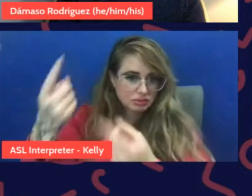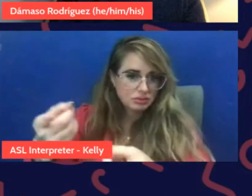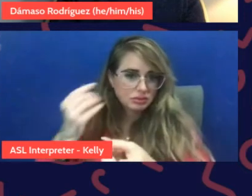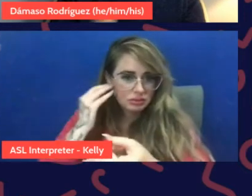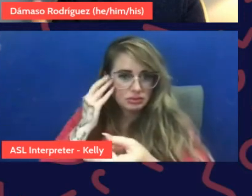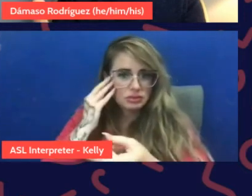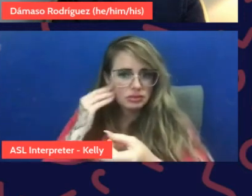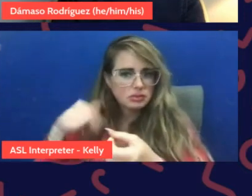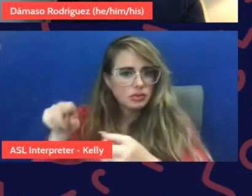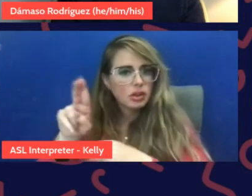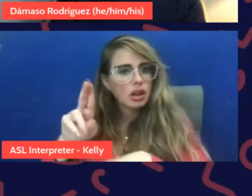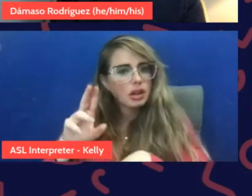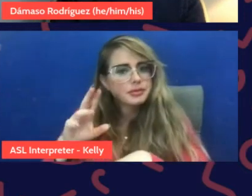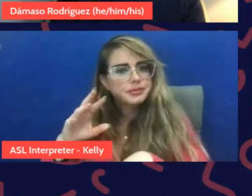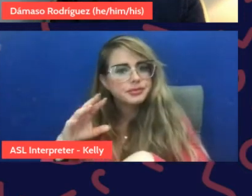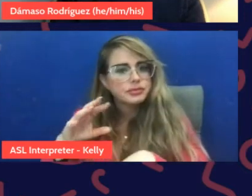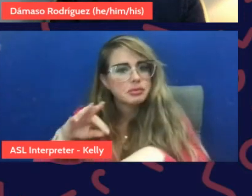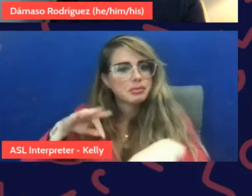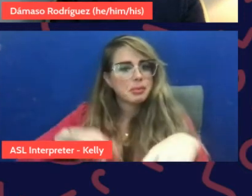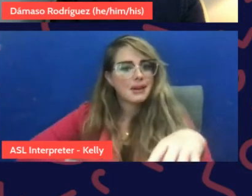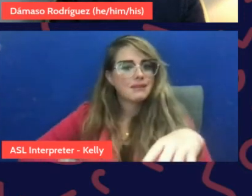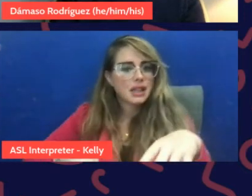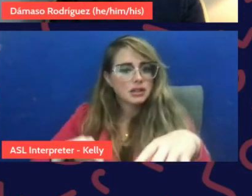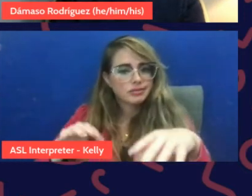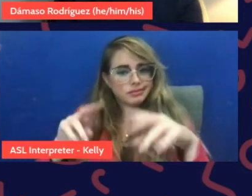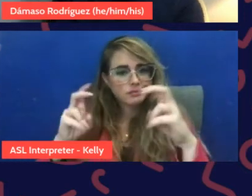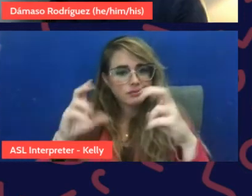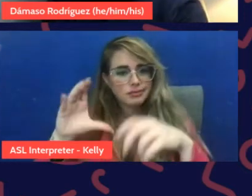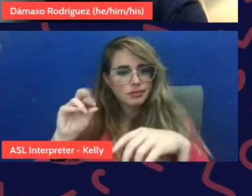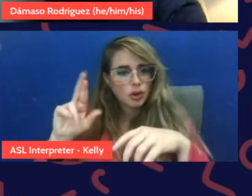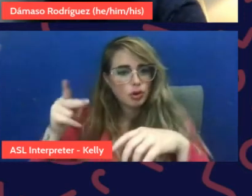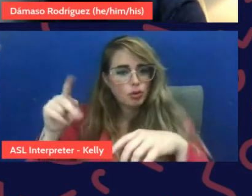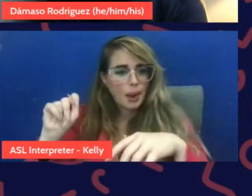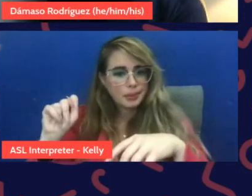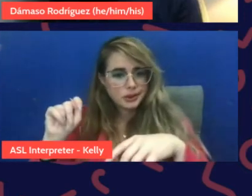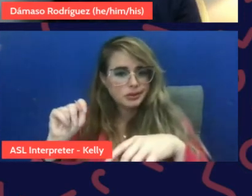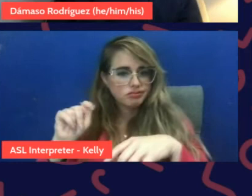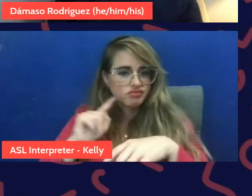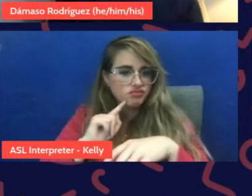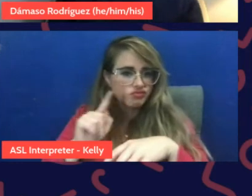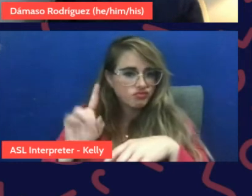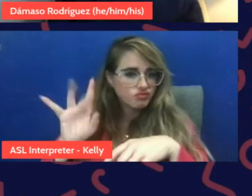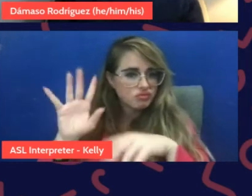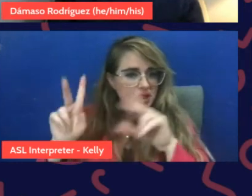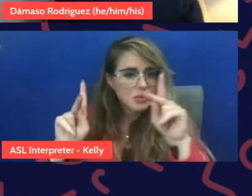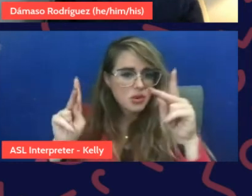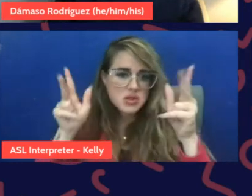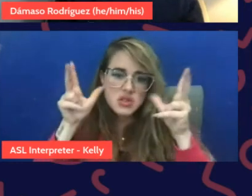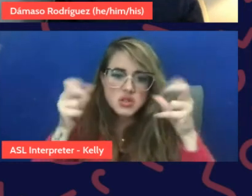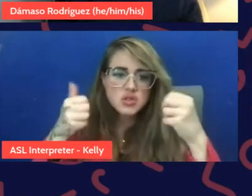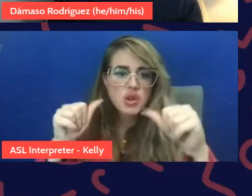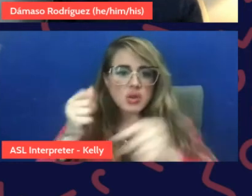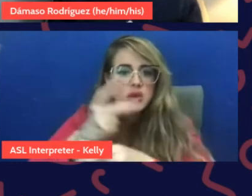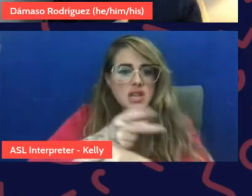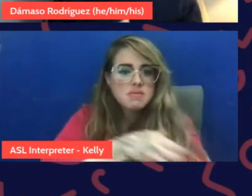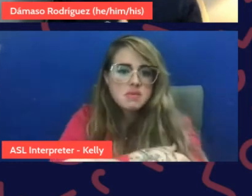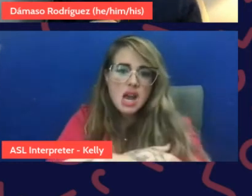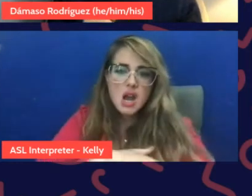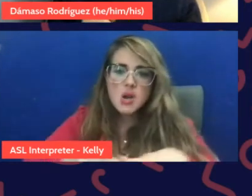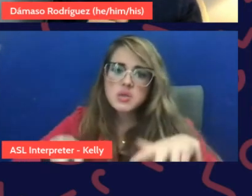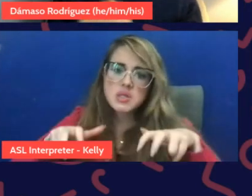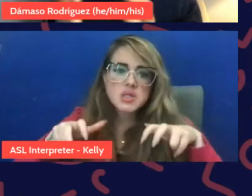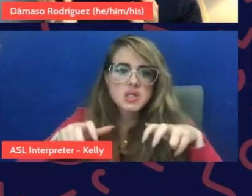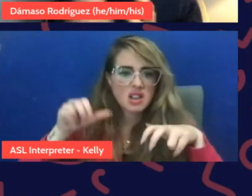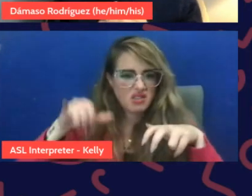are so useful to a corrupt maintaining of power. And this